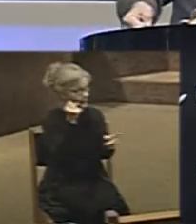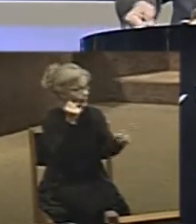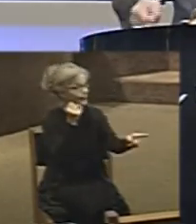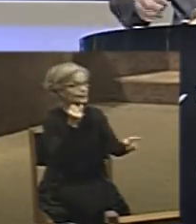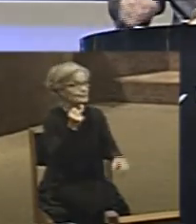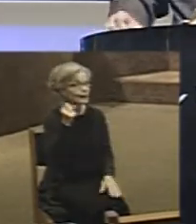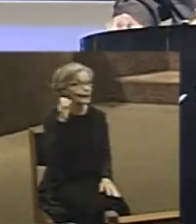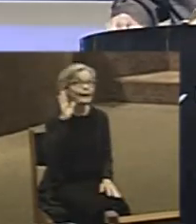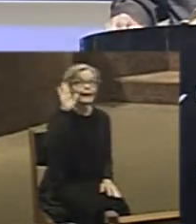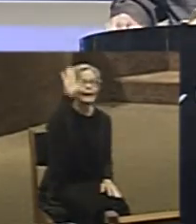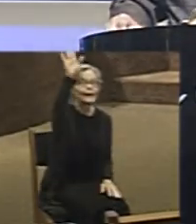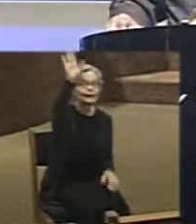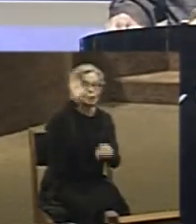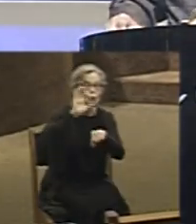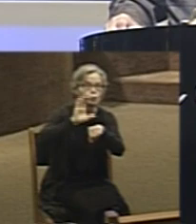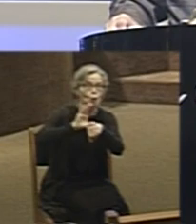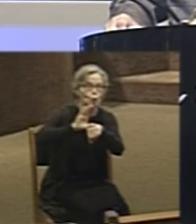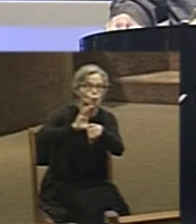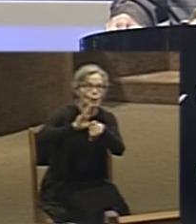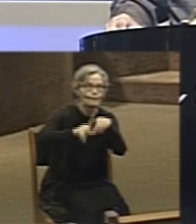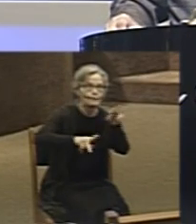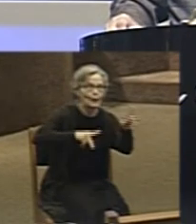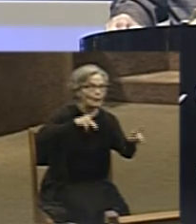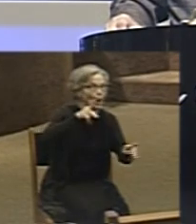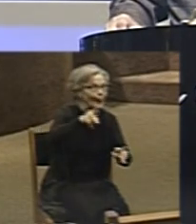His church.